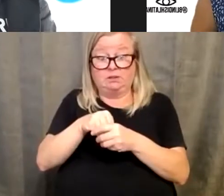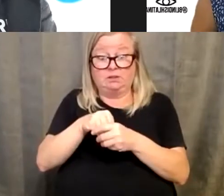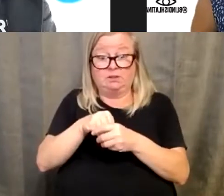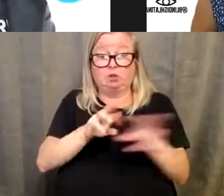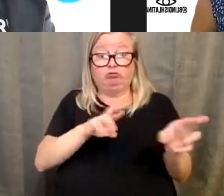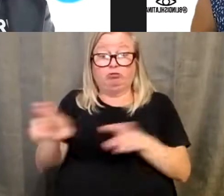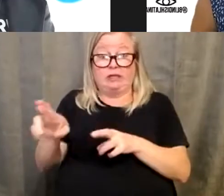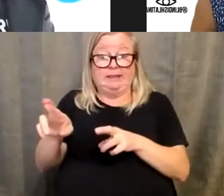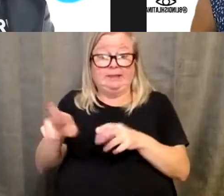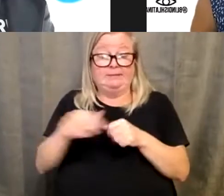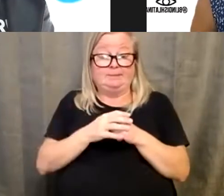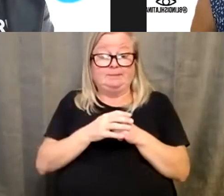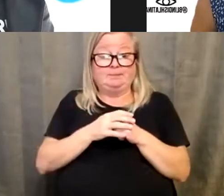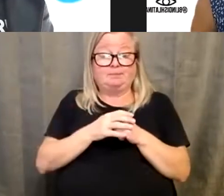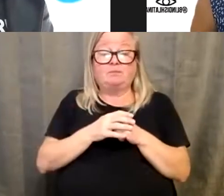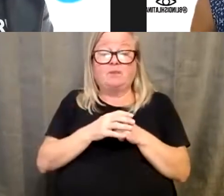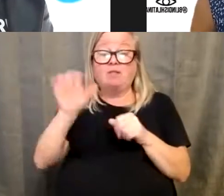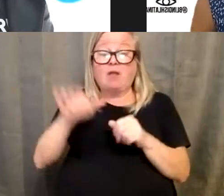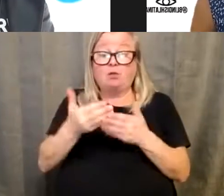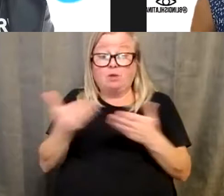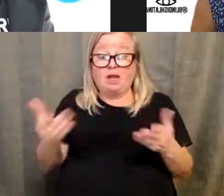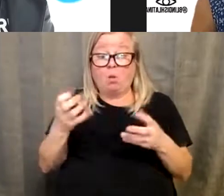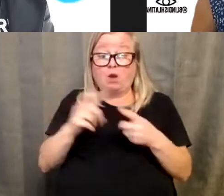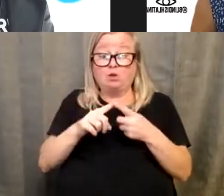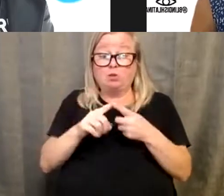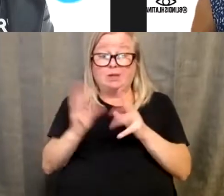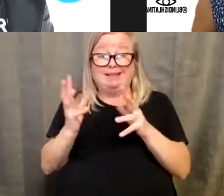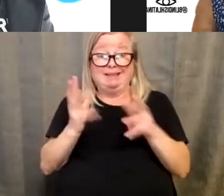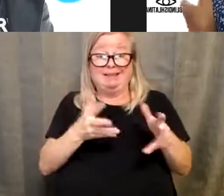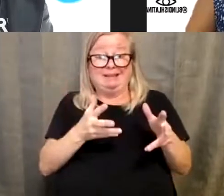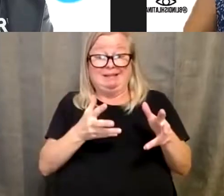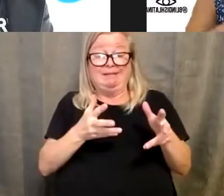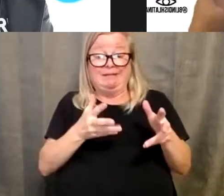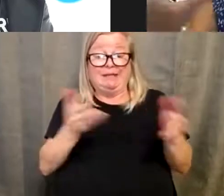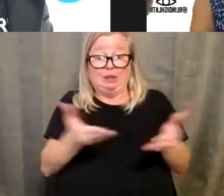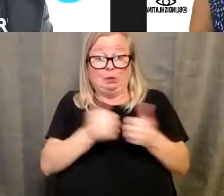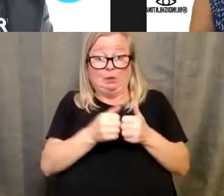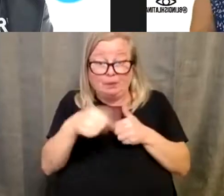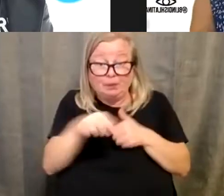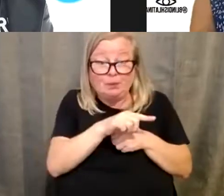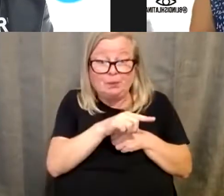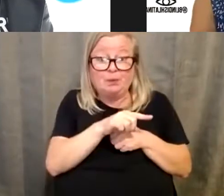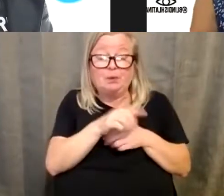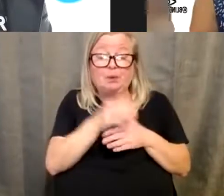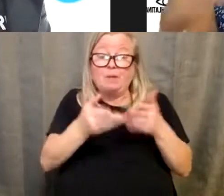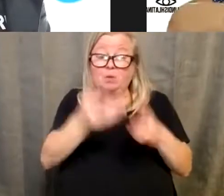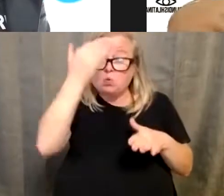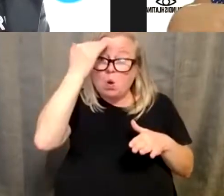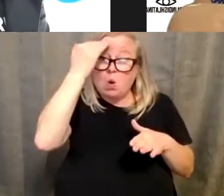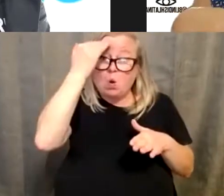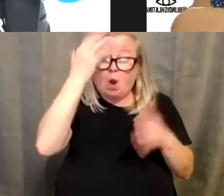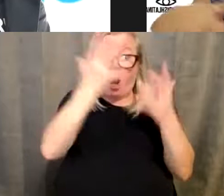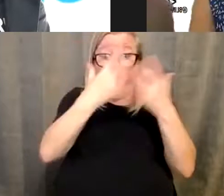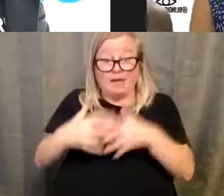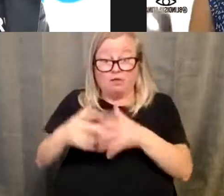The other thing that we wanted to leave you with is that, as you may know, accommodations are required